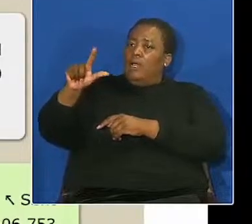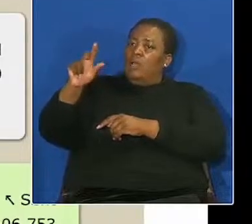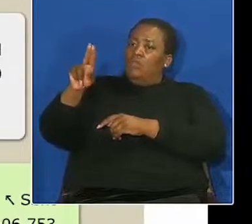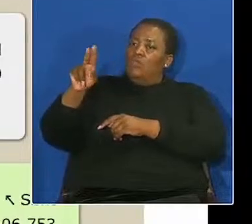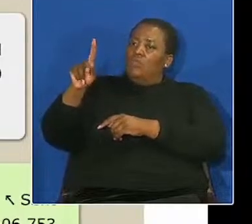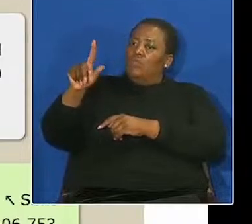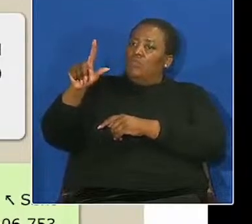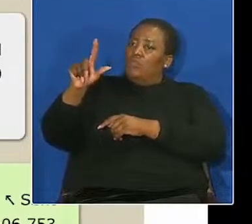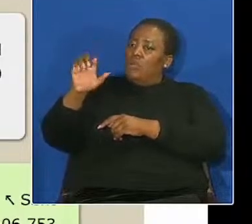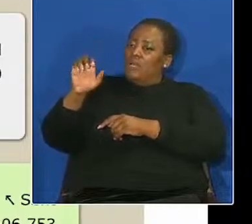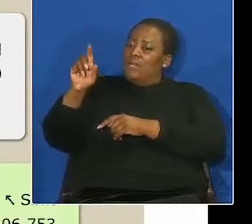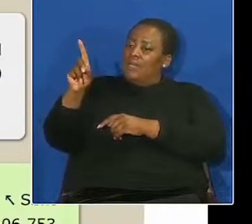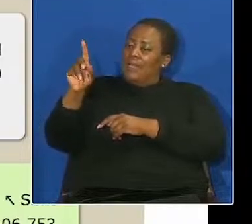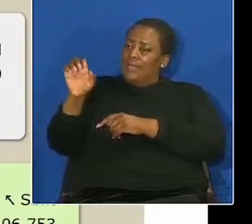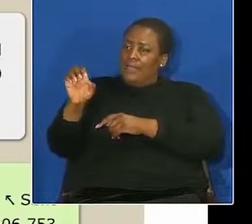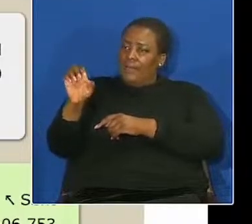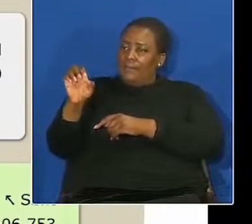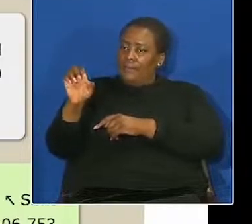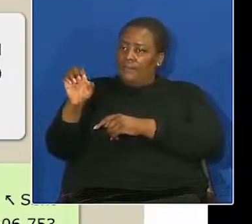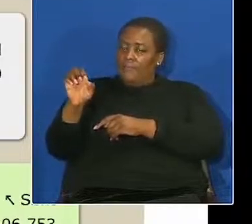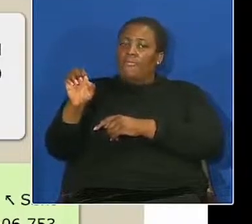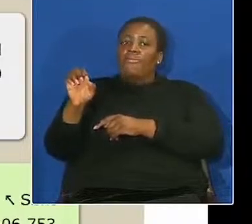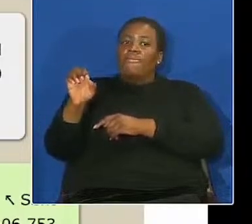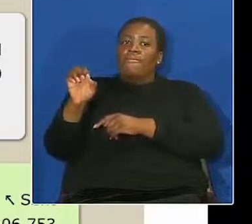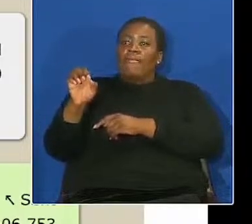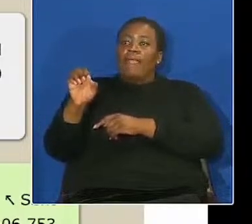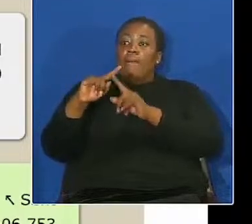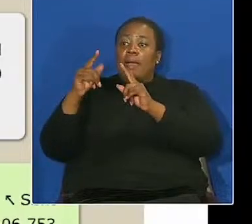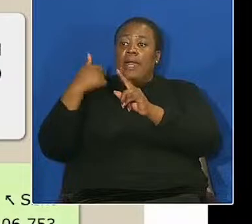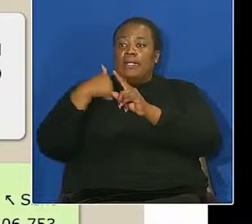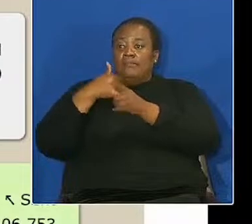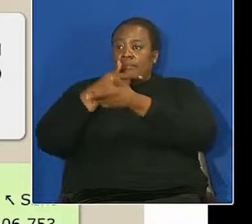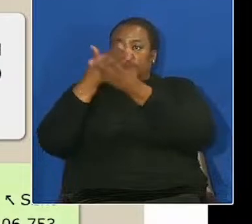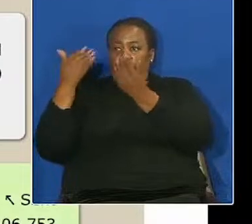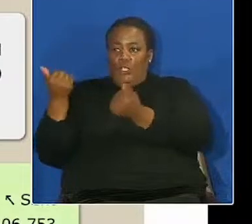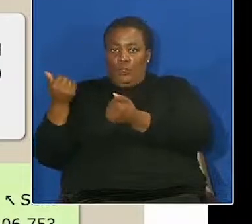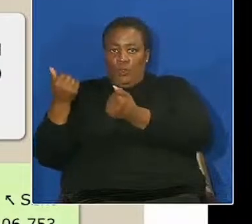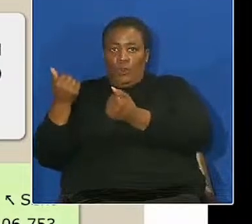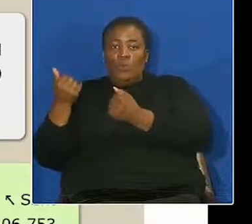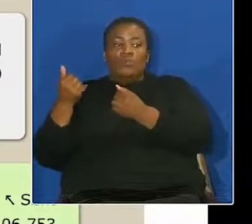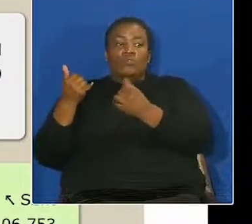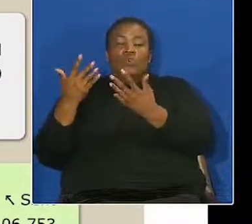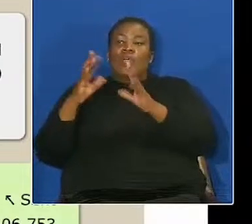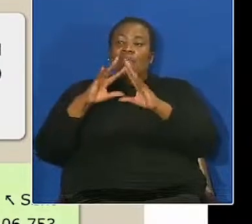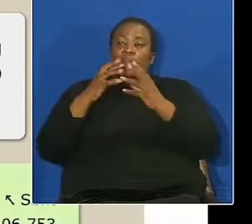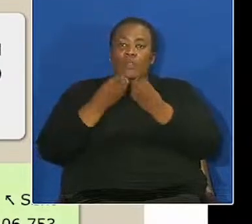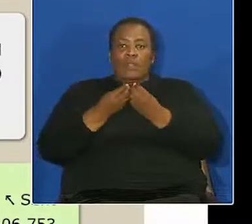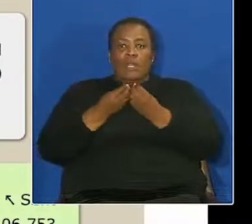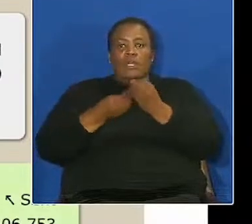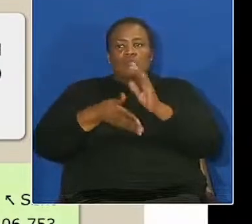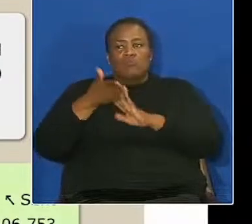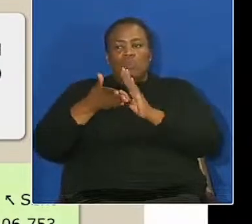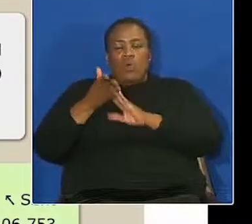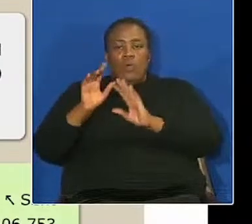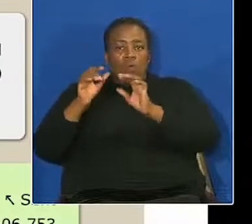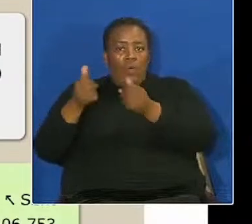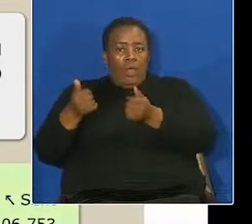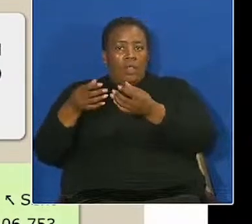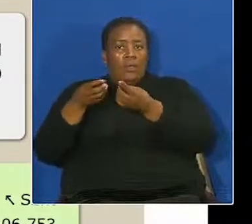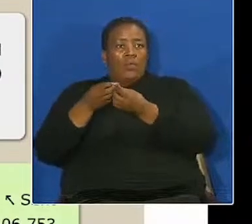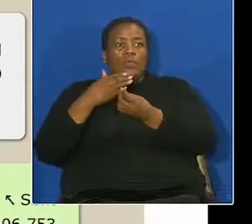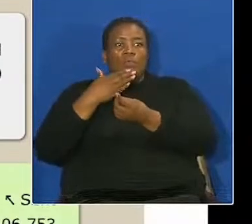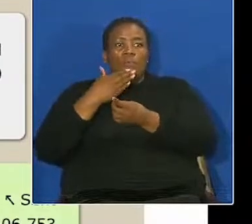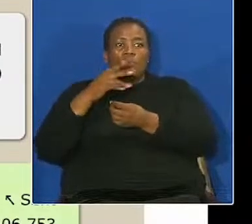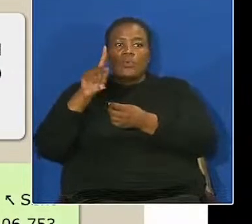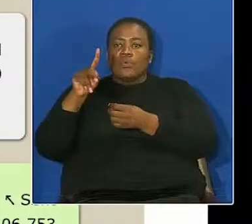things are going well against Khan. May you please assist. We are now at